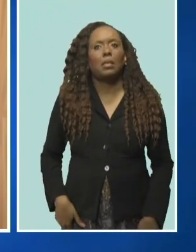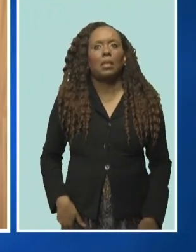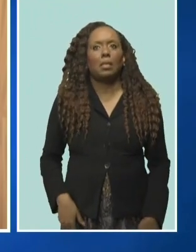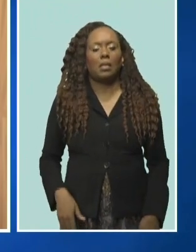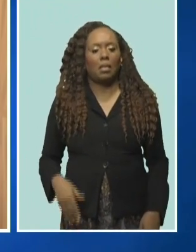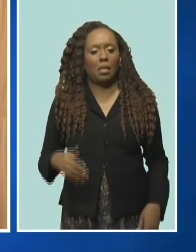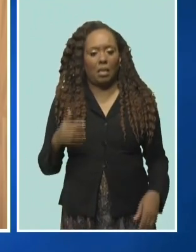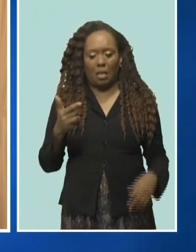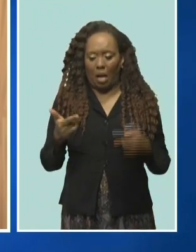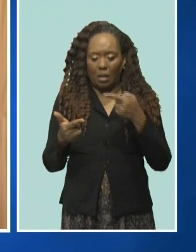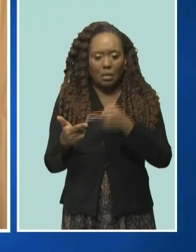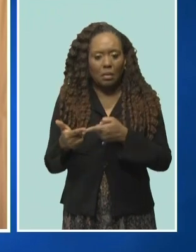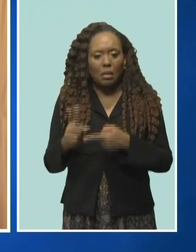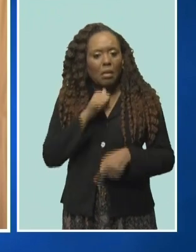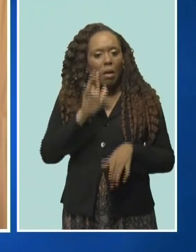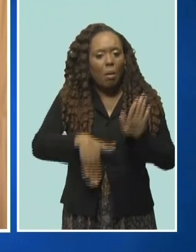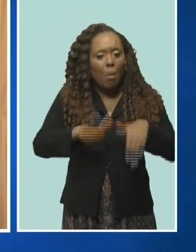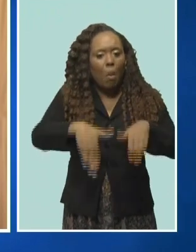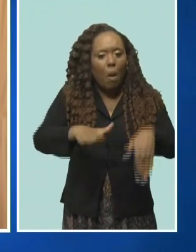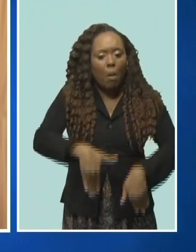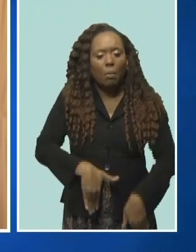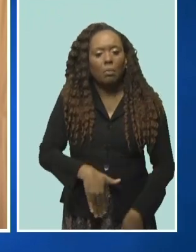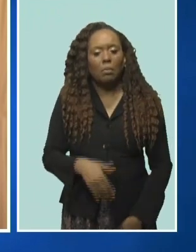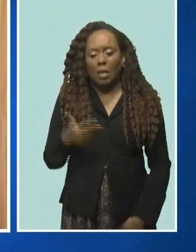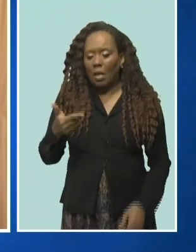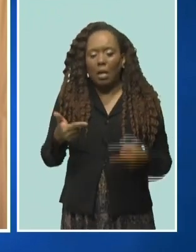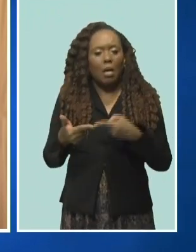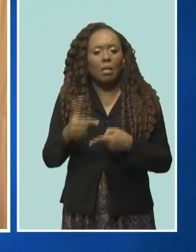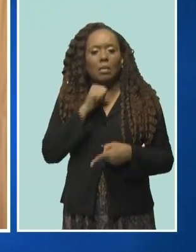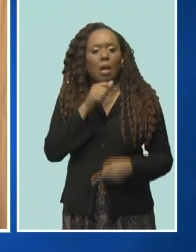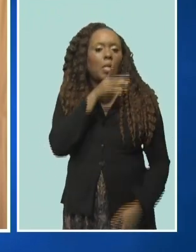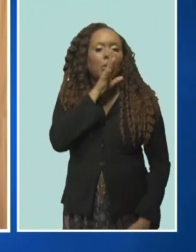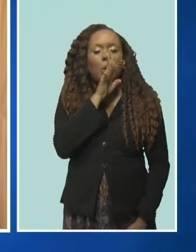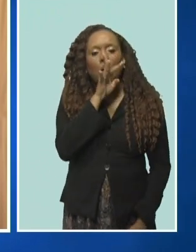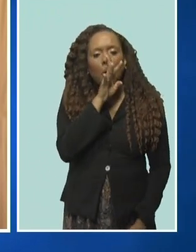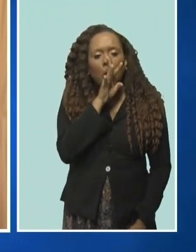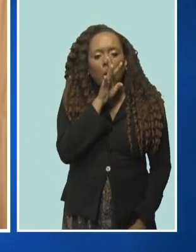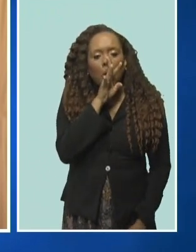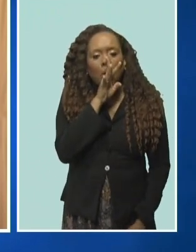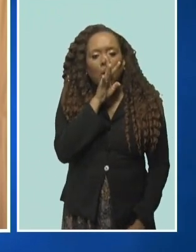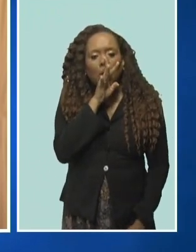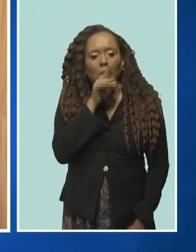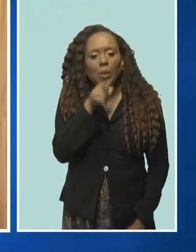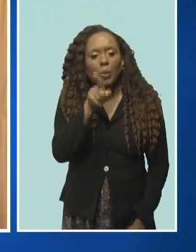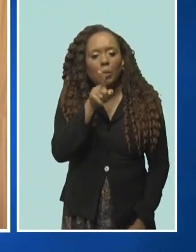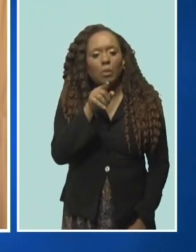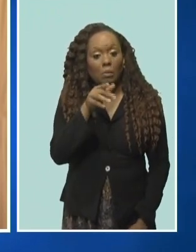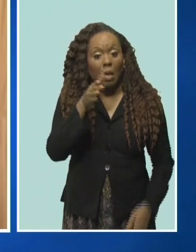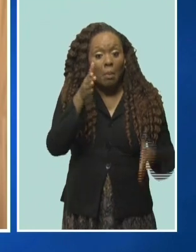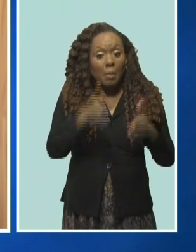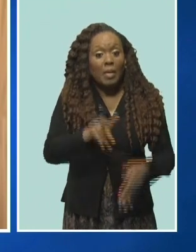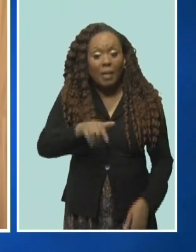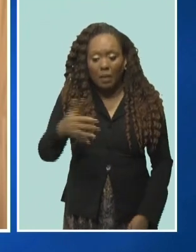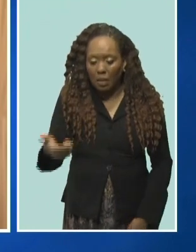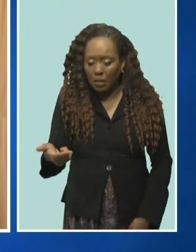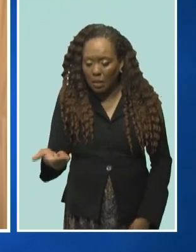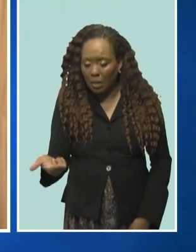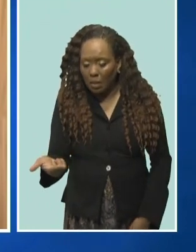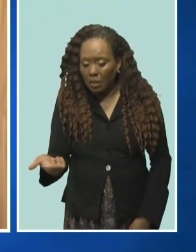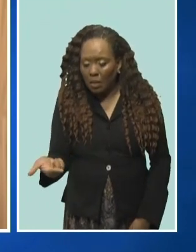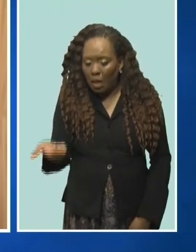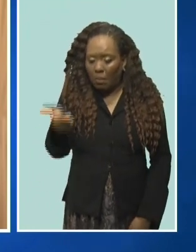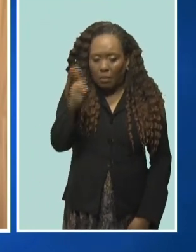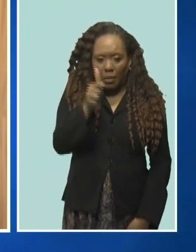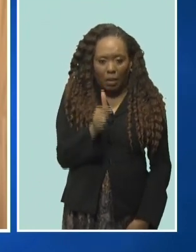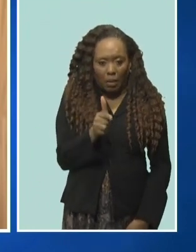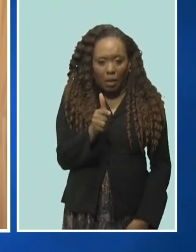don't walk, guns don't talk, guns don't do none of them things on their own. Equally, the abuse of